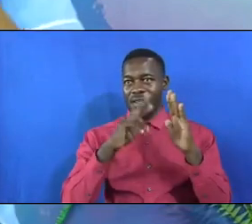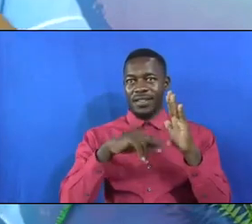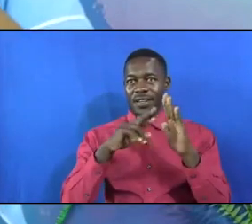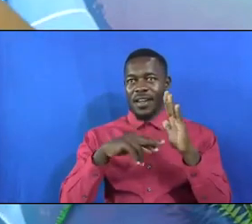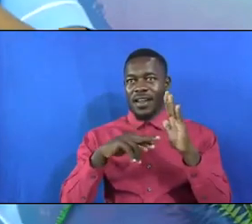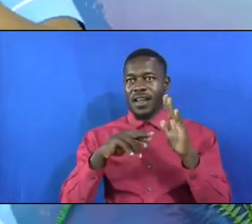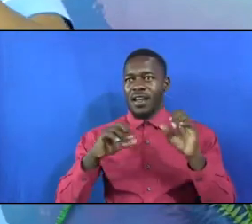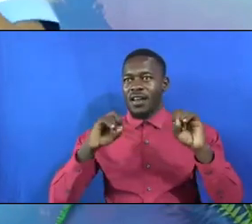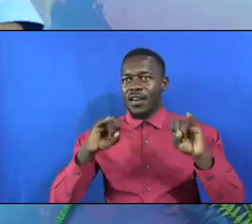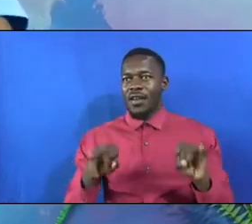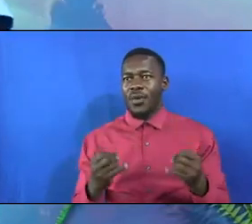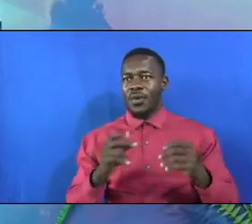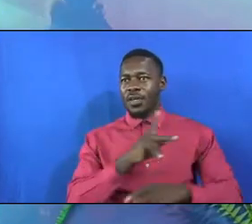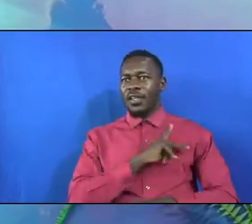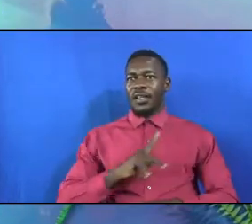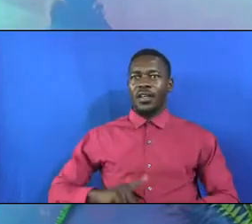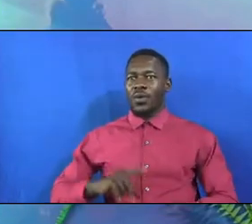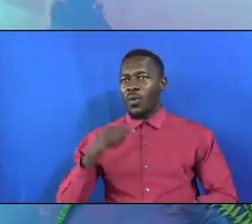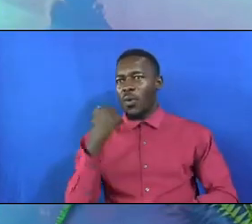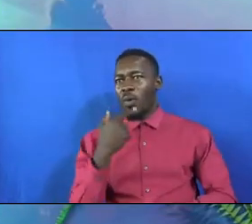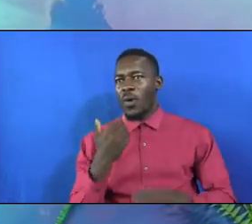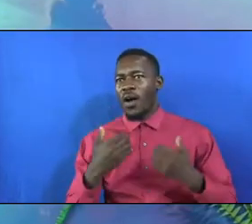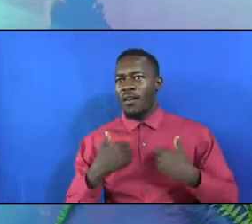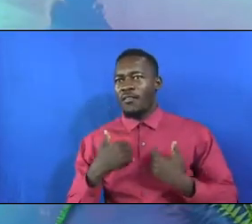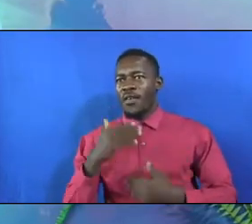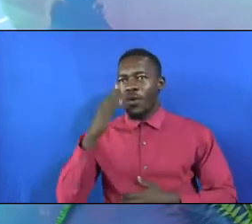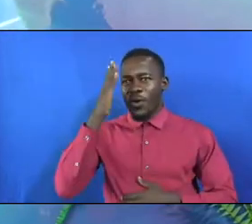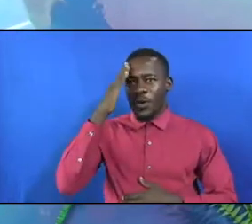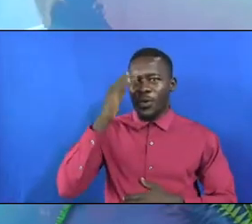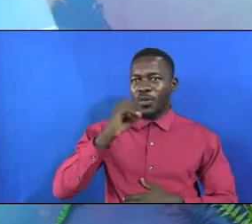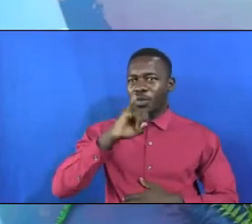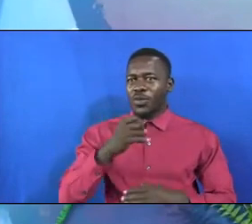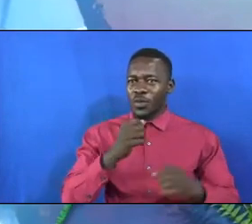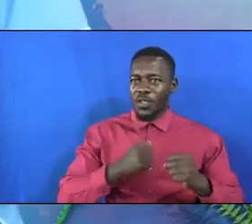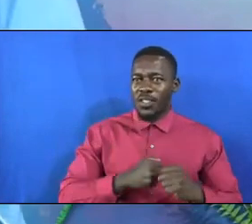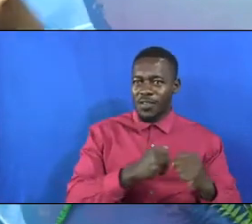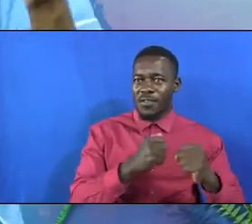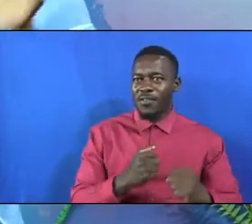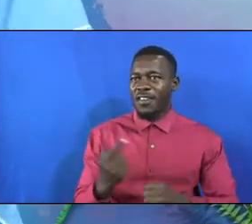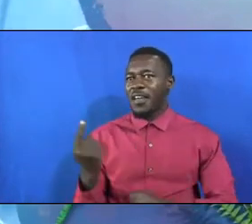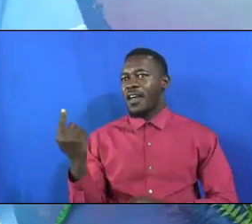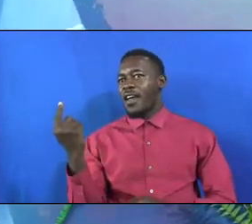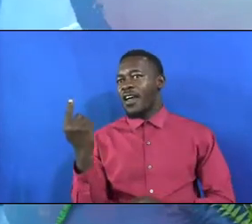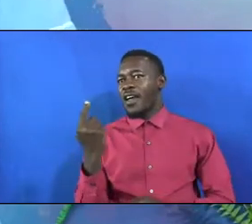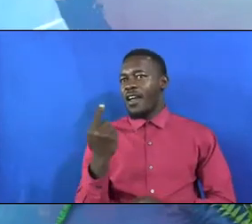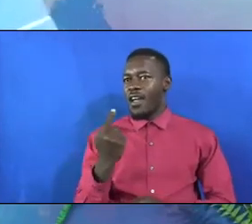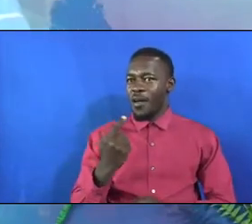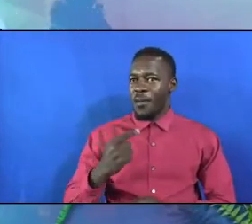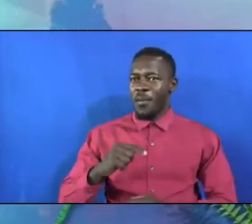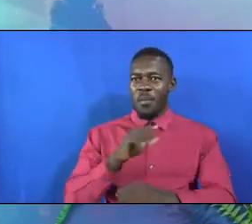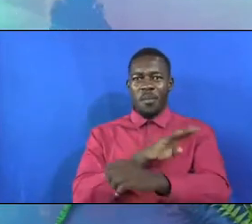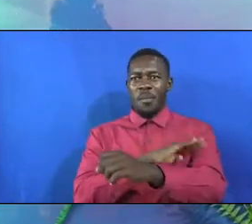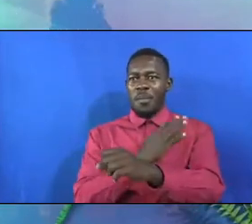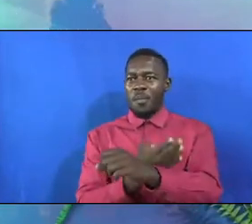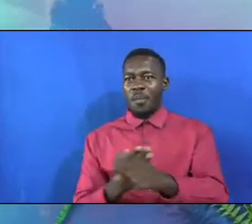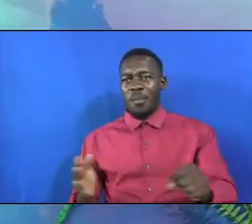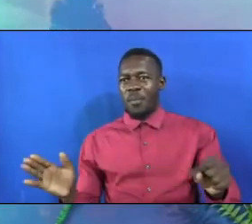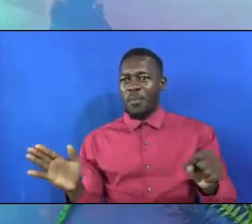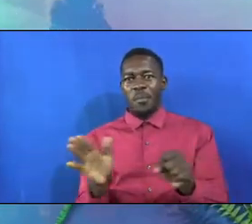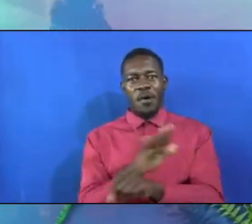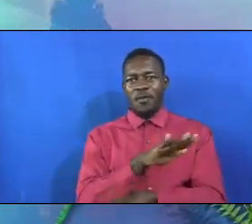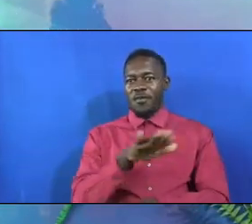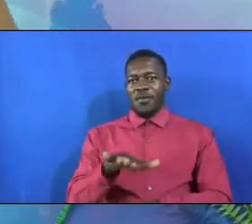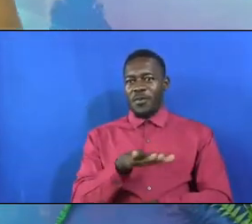and you may find a word here and there that is not going in line with me, which is all right. But you will realize in